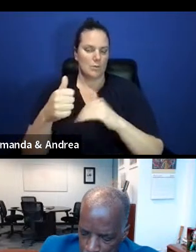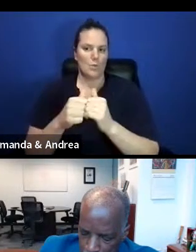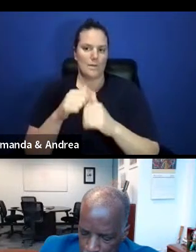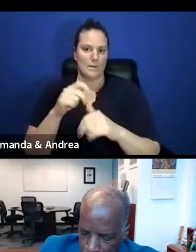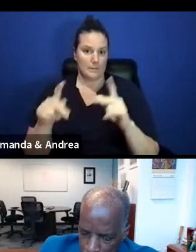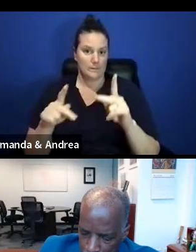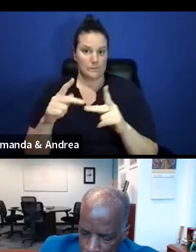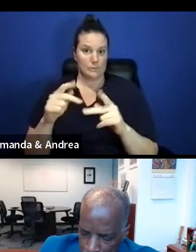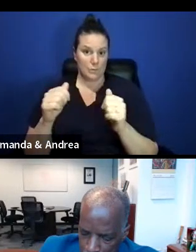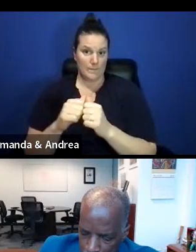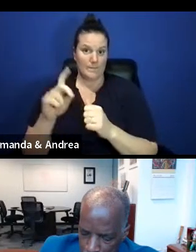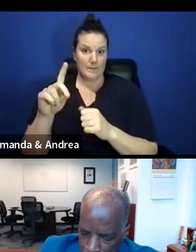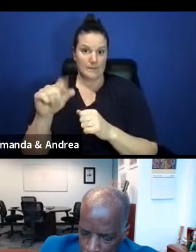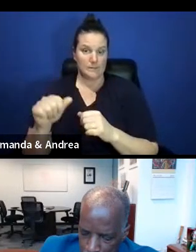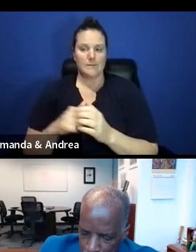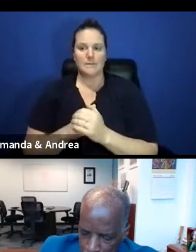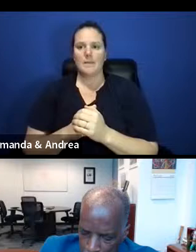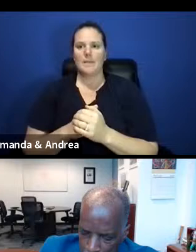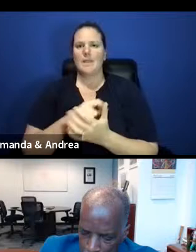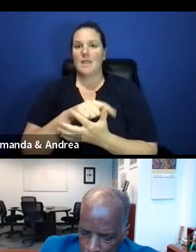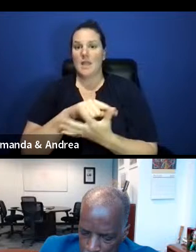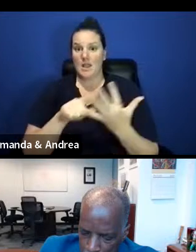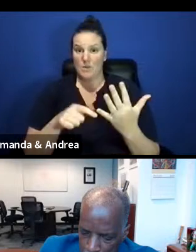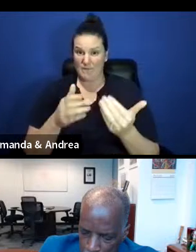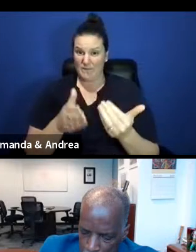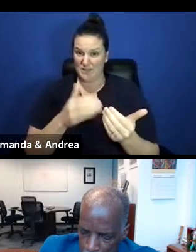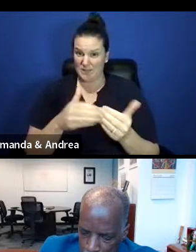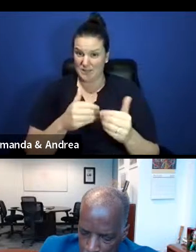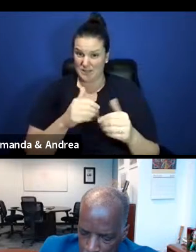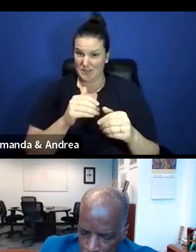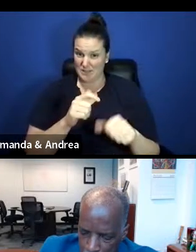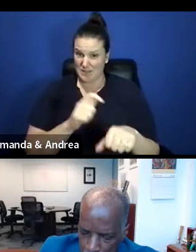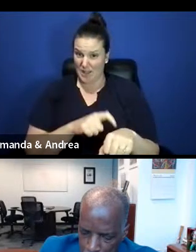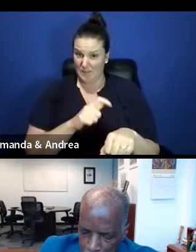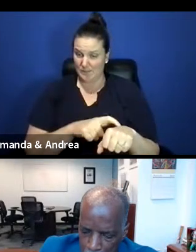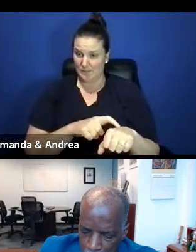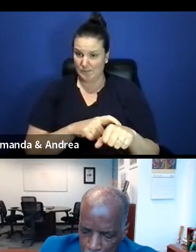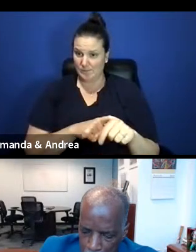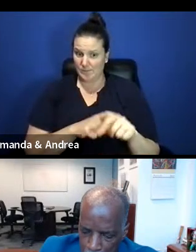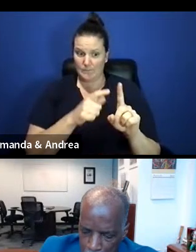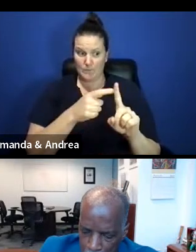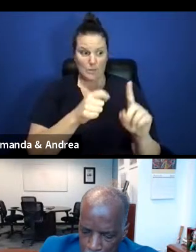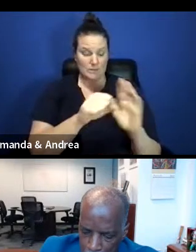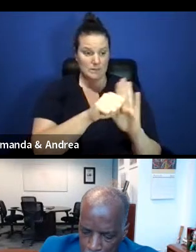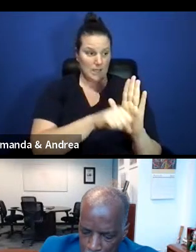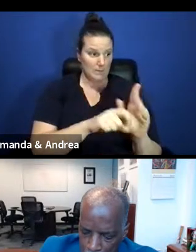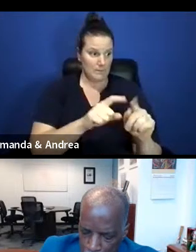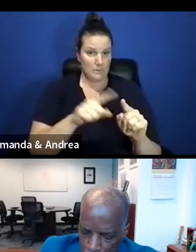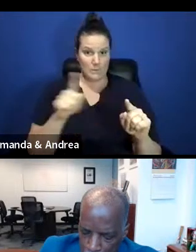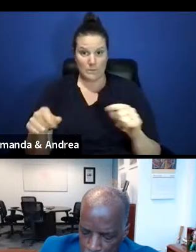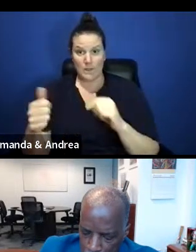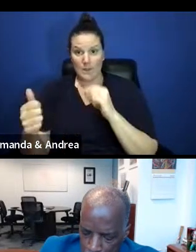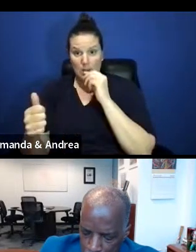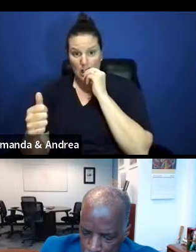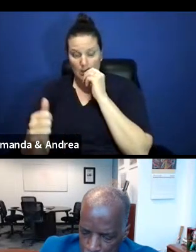disabilities, are they going to have an easy enough time getting people across, from one state to the other?